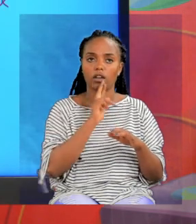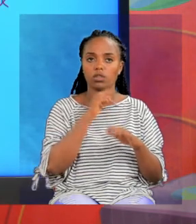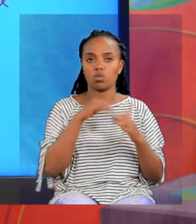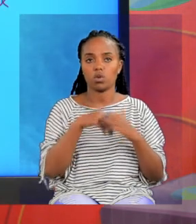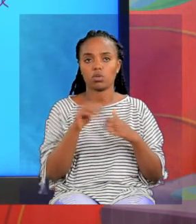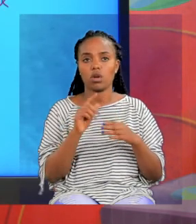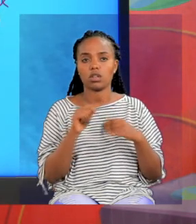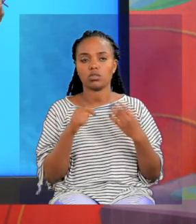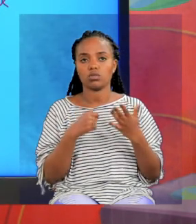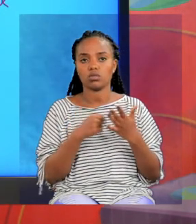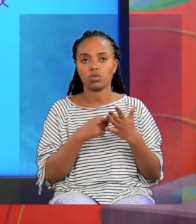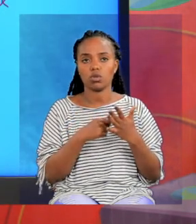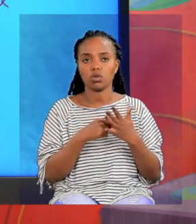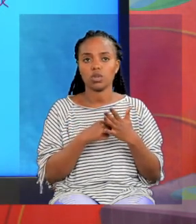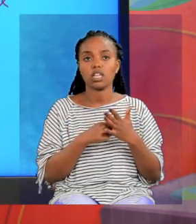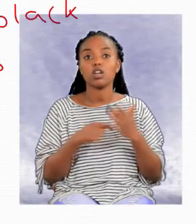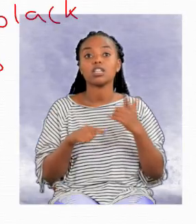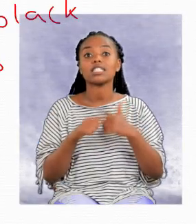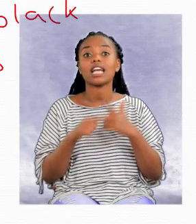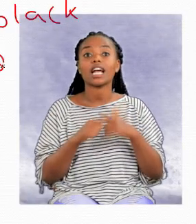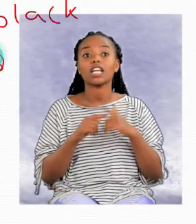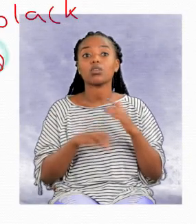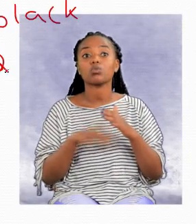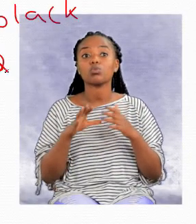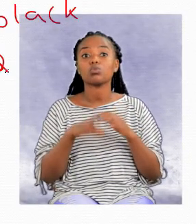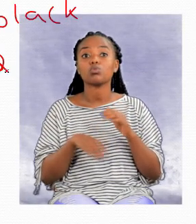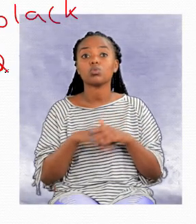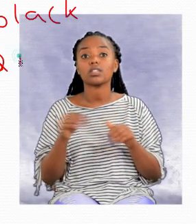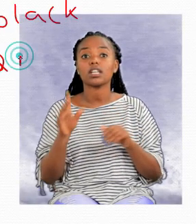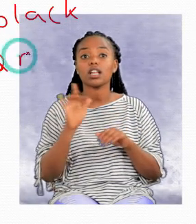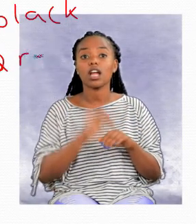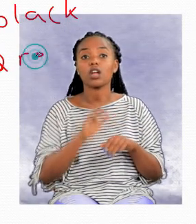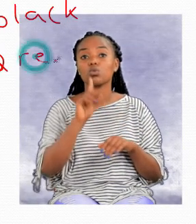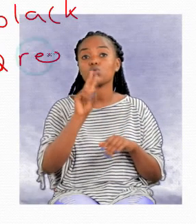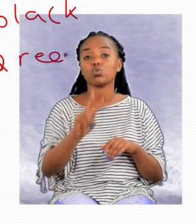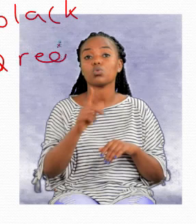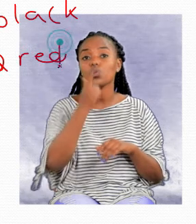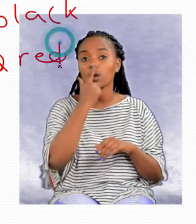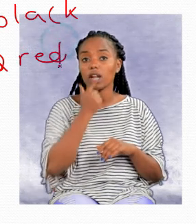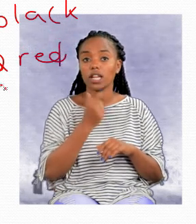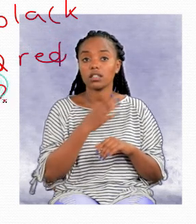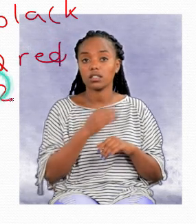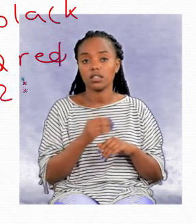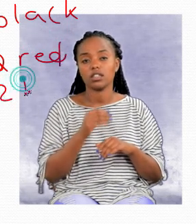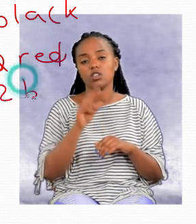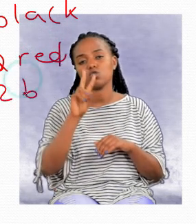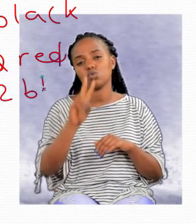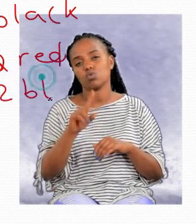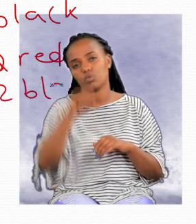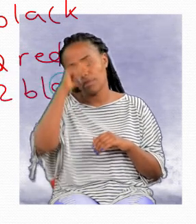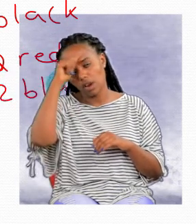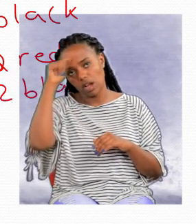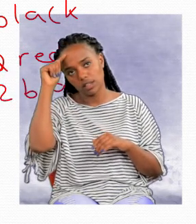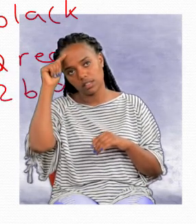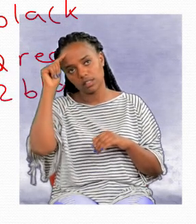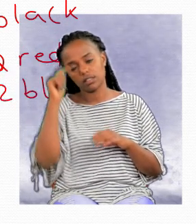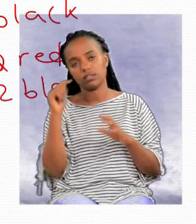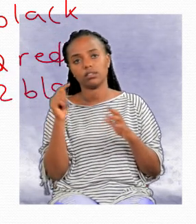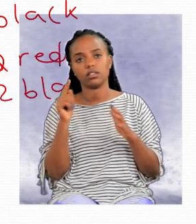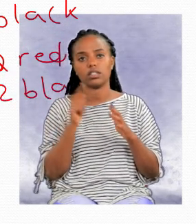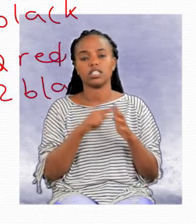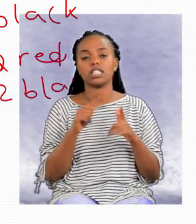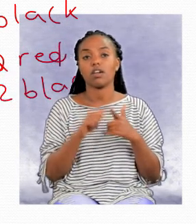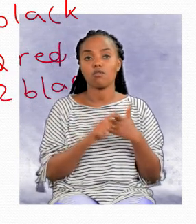probability of, on the second row, we have 2 red and 2 black.